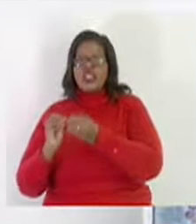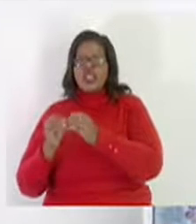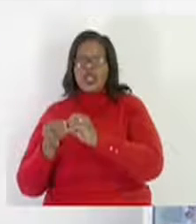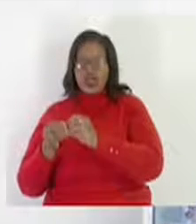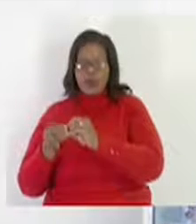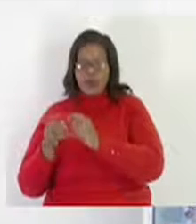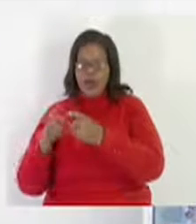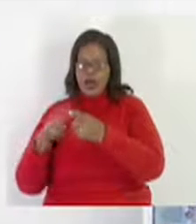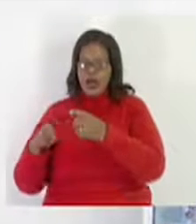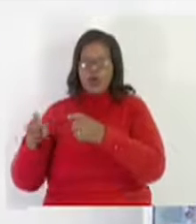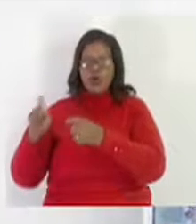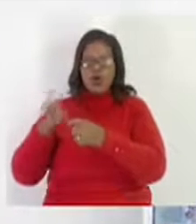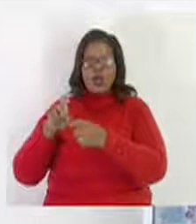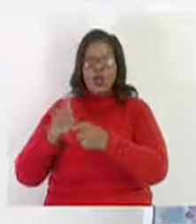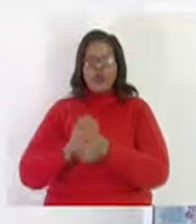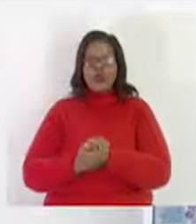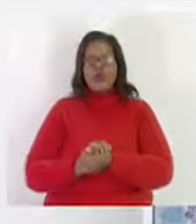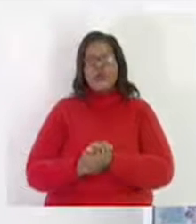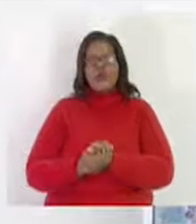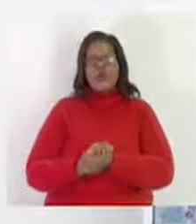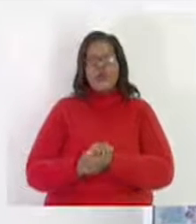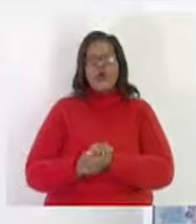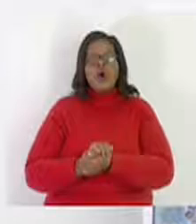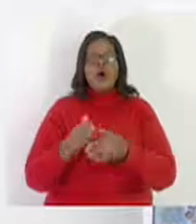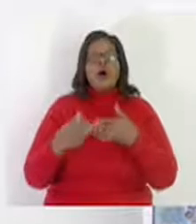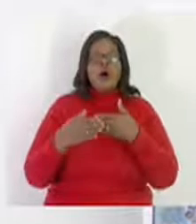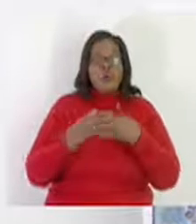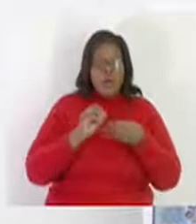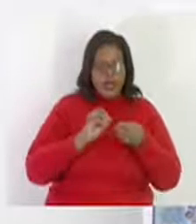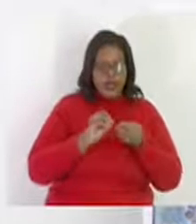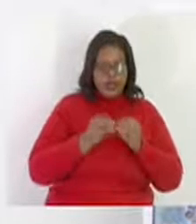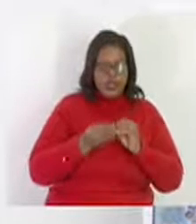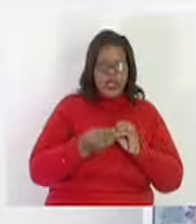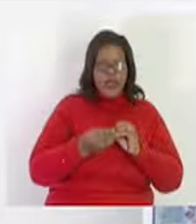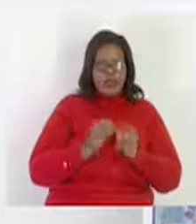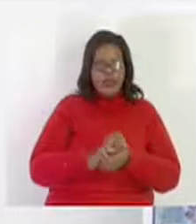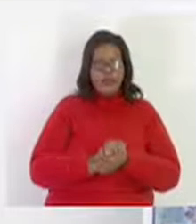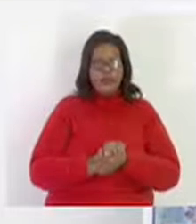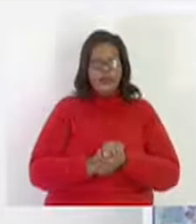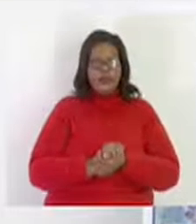off. Now let's go back to the number. You have